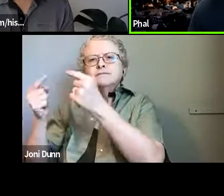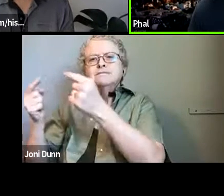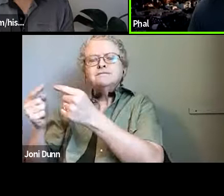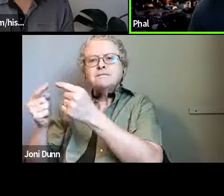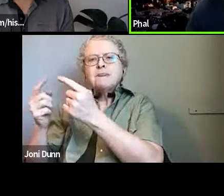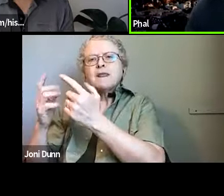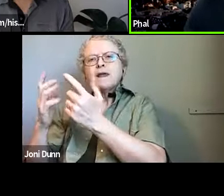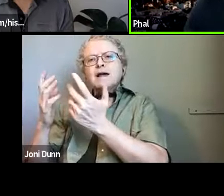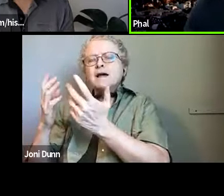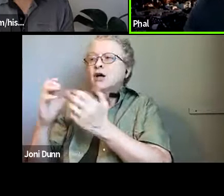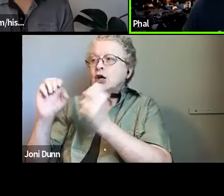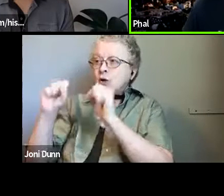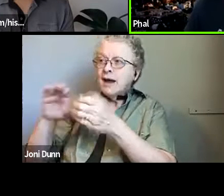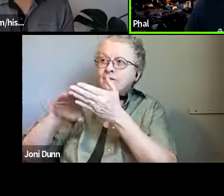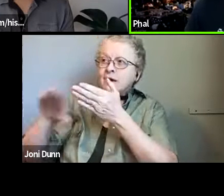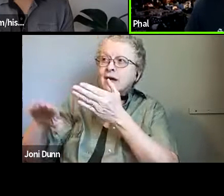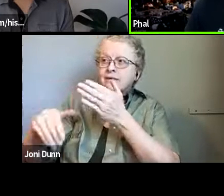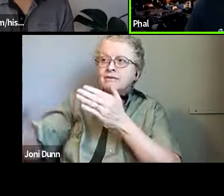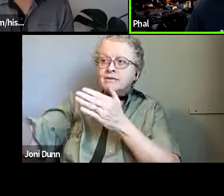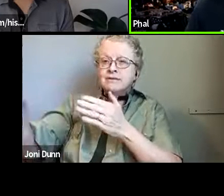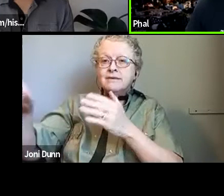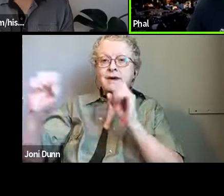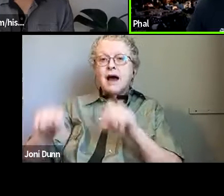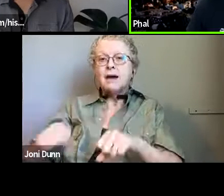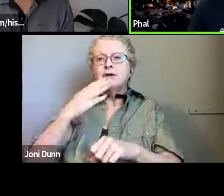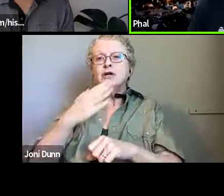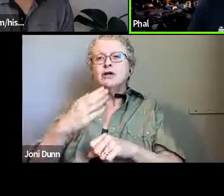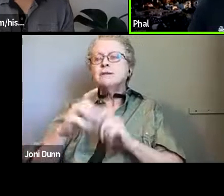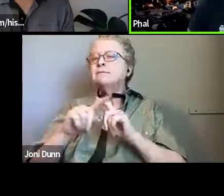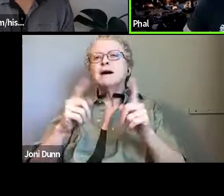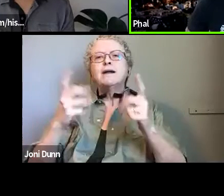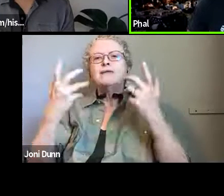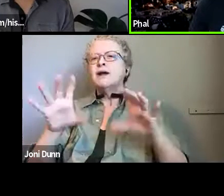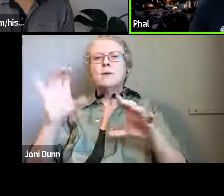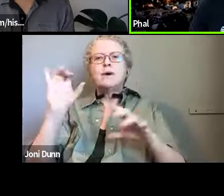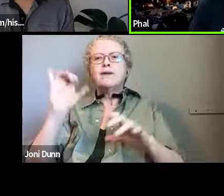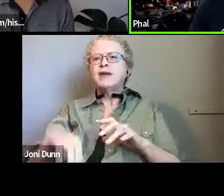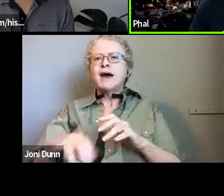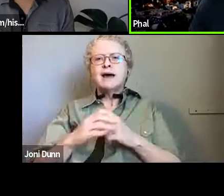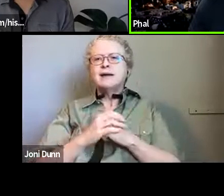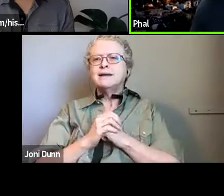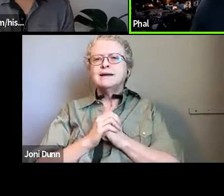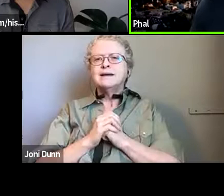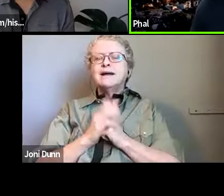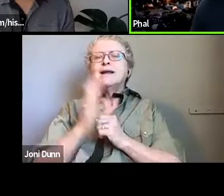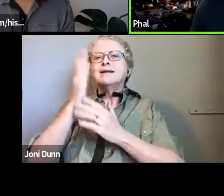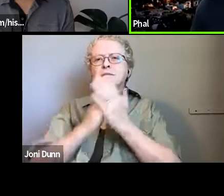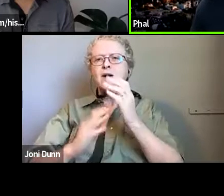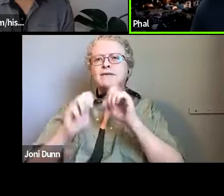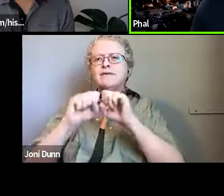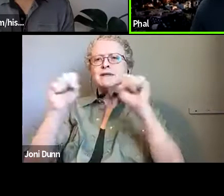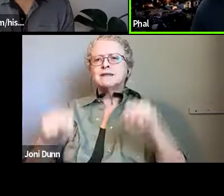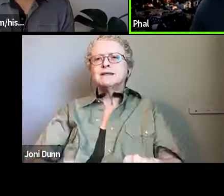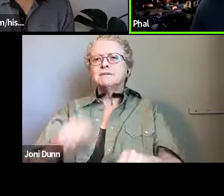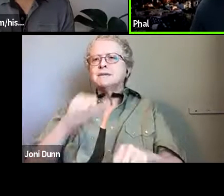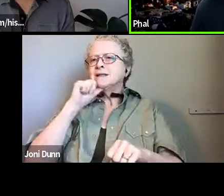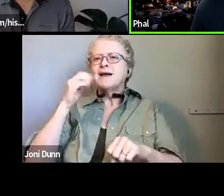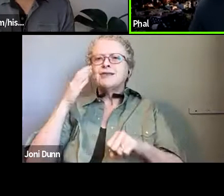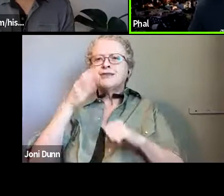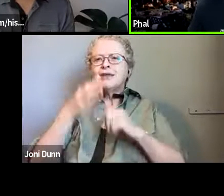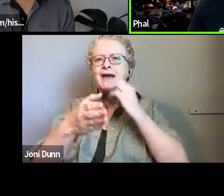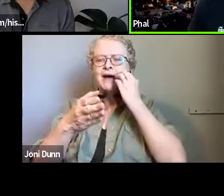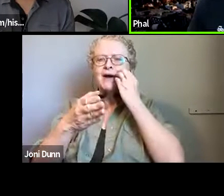this person. You can go ahead and let them go. I'm good. But they don't want that, right? That's part of the system. It's not there to provide folks that